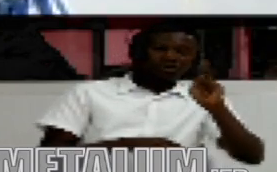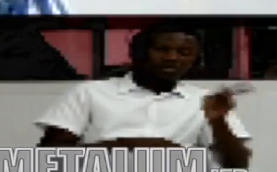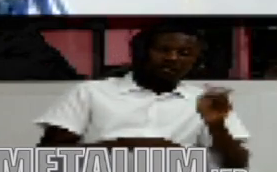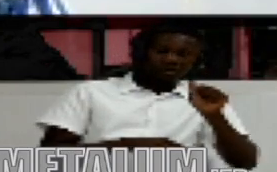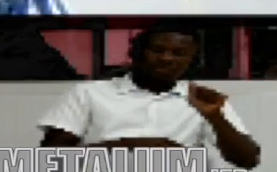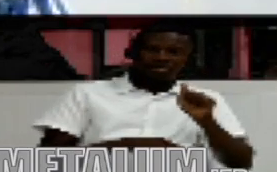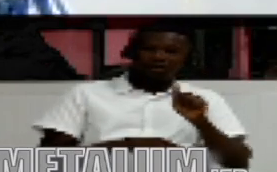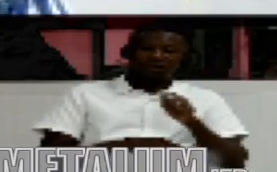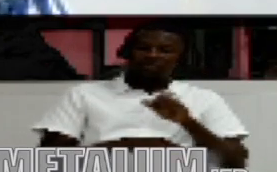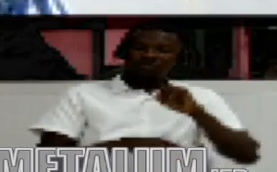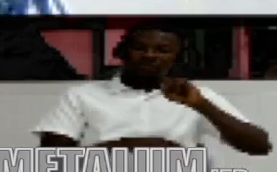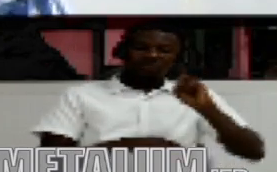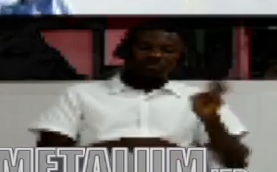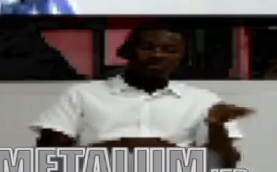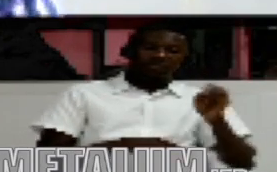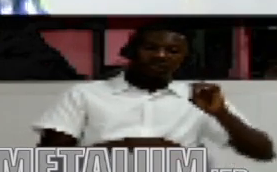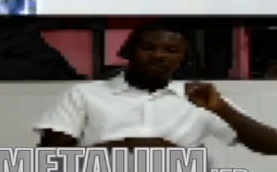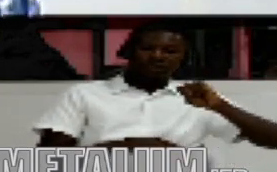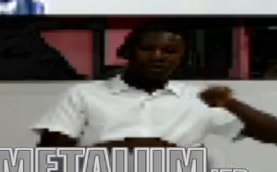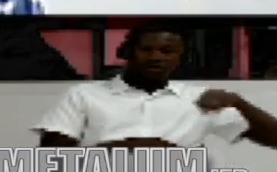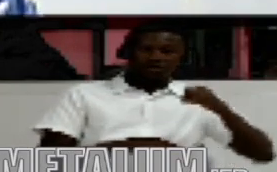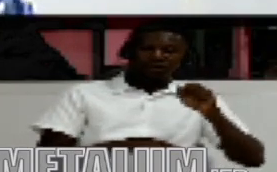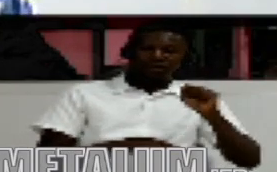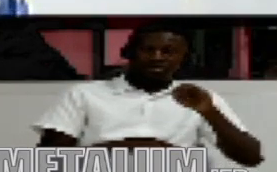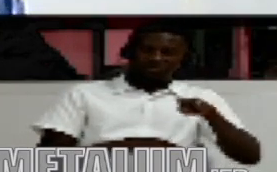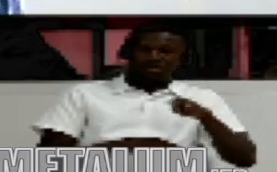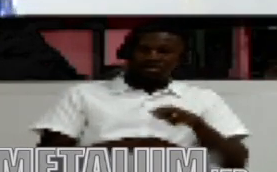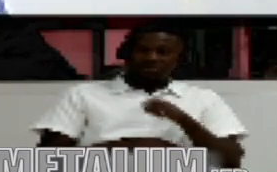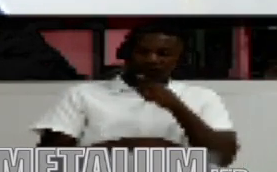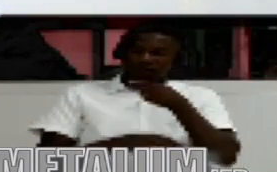that medical report? Yeah, I think I will have.